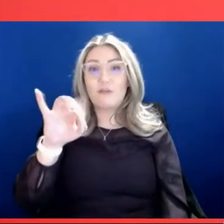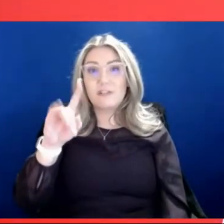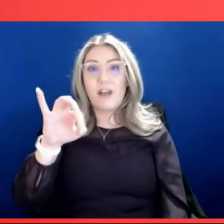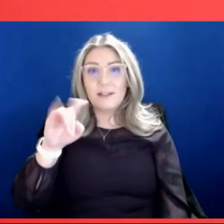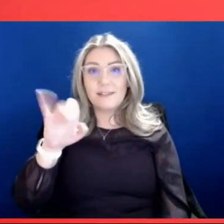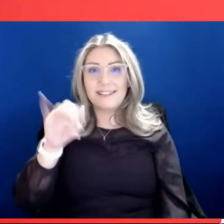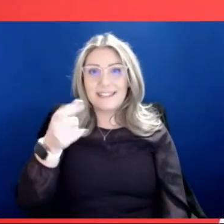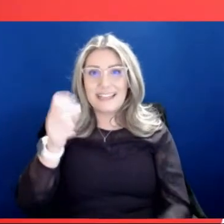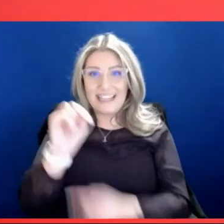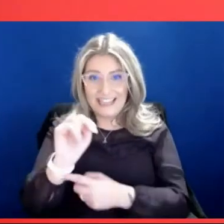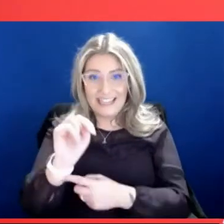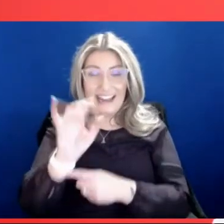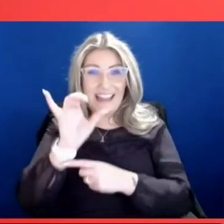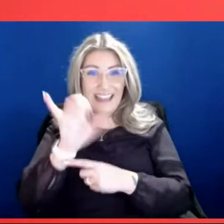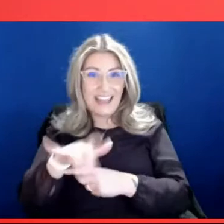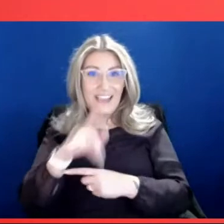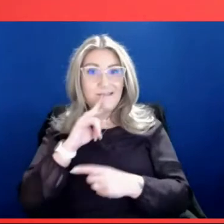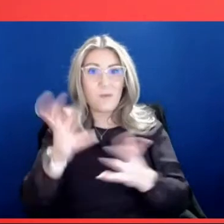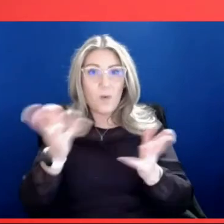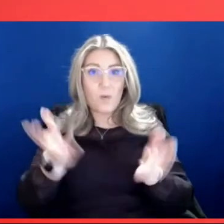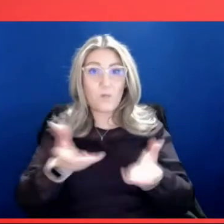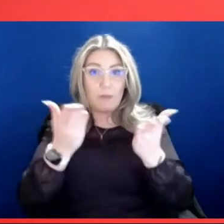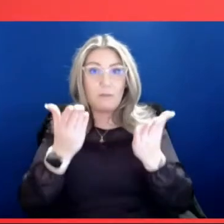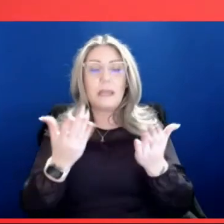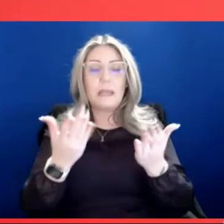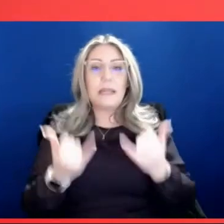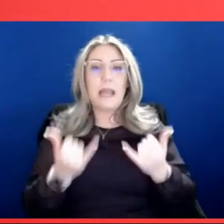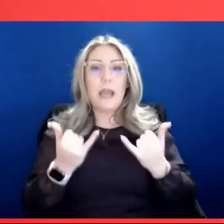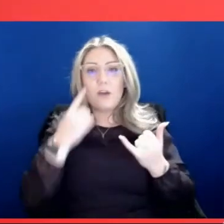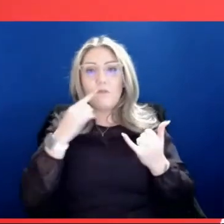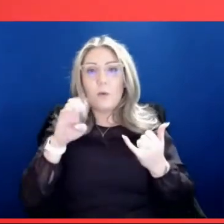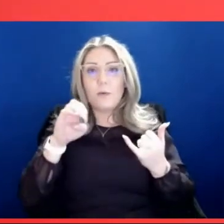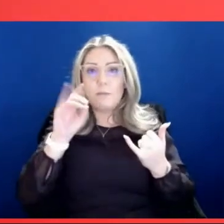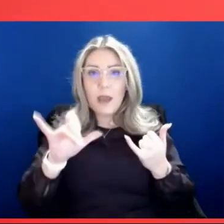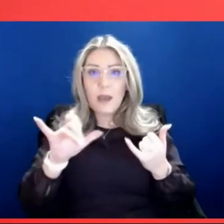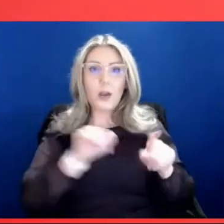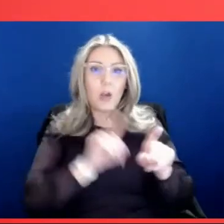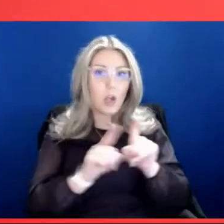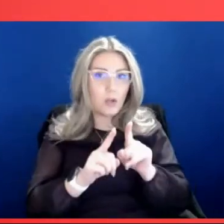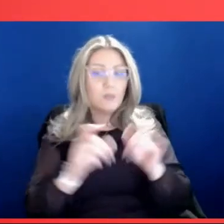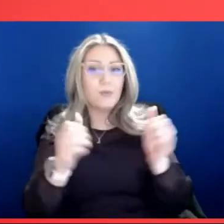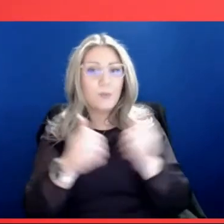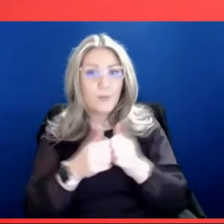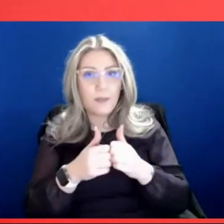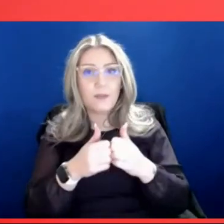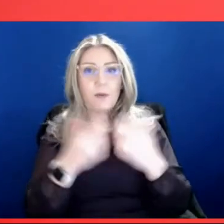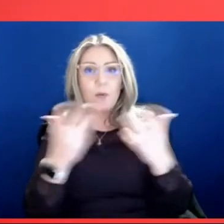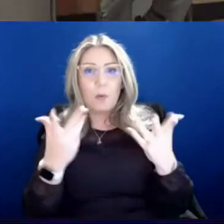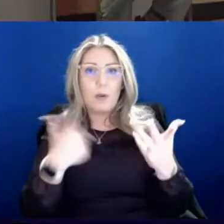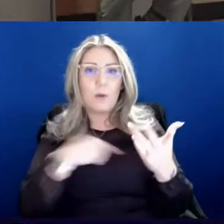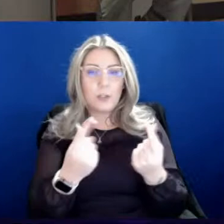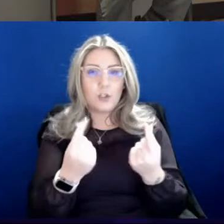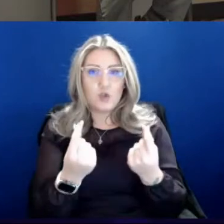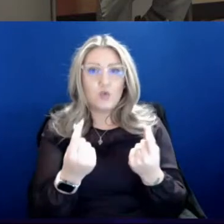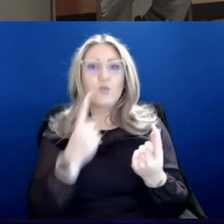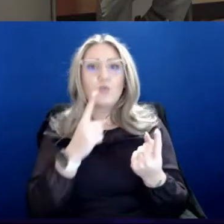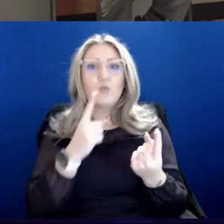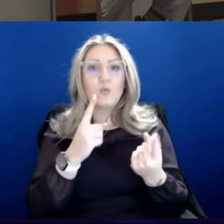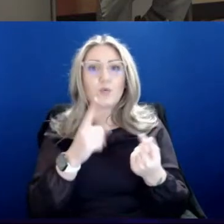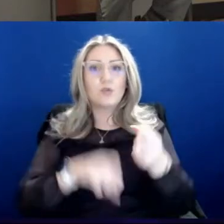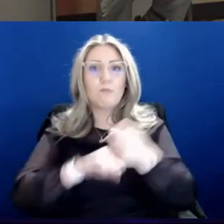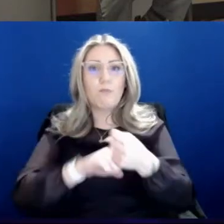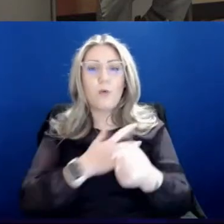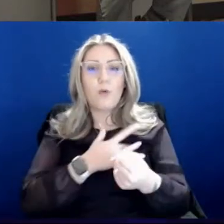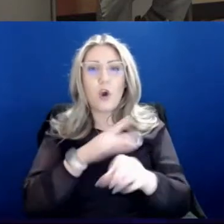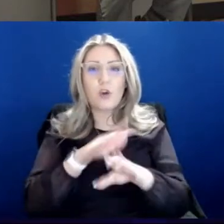dexrazoxane would be what I would recommend now to Becky, along with what we did to support the heart slowly. We